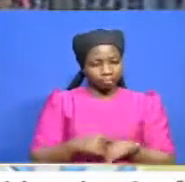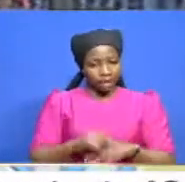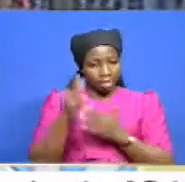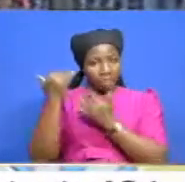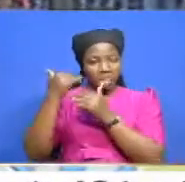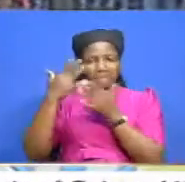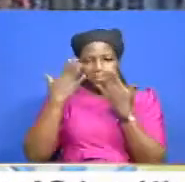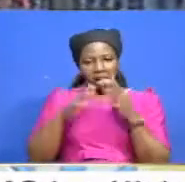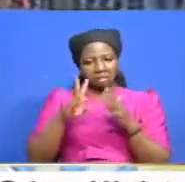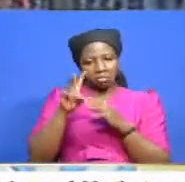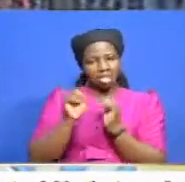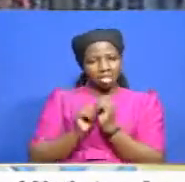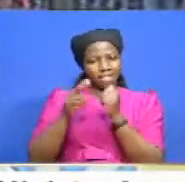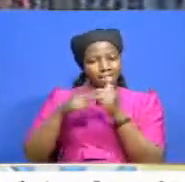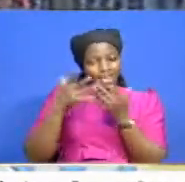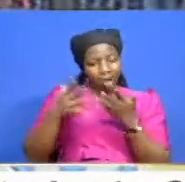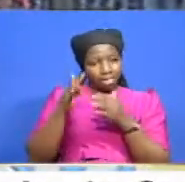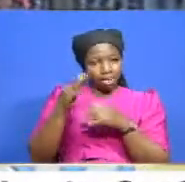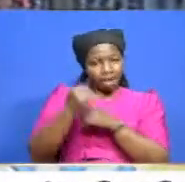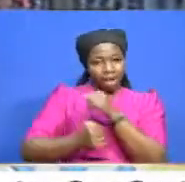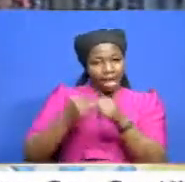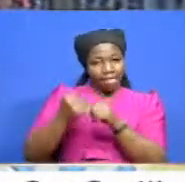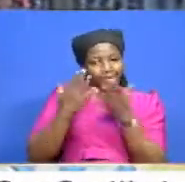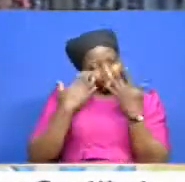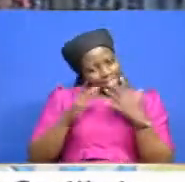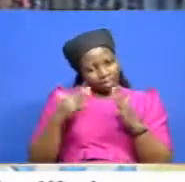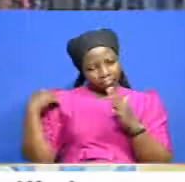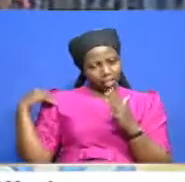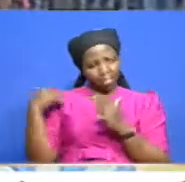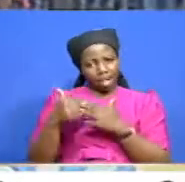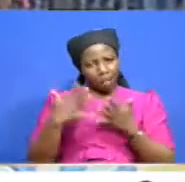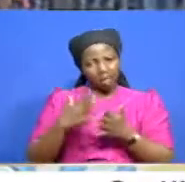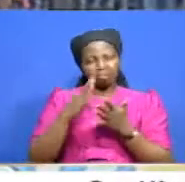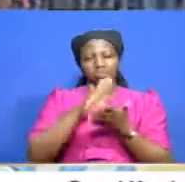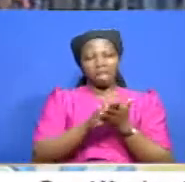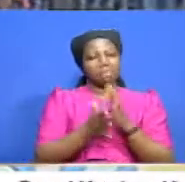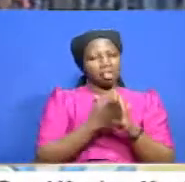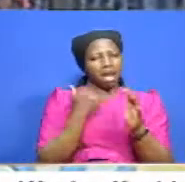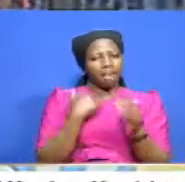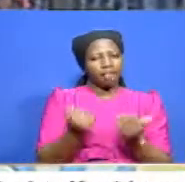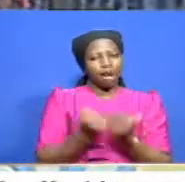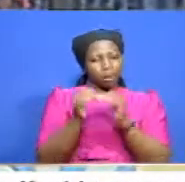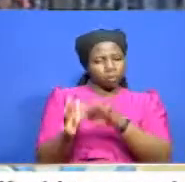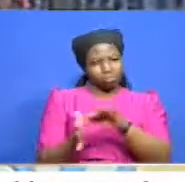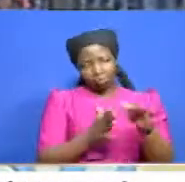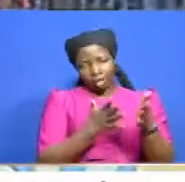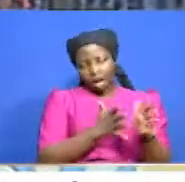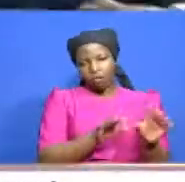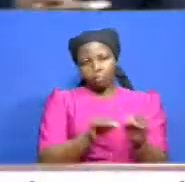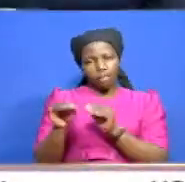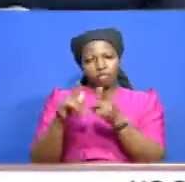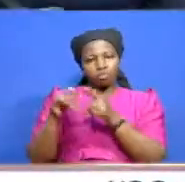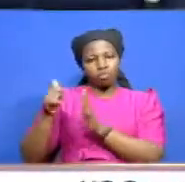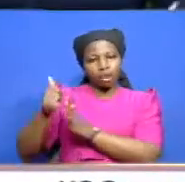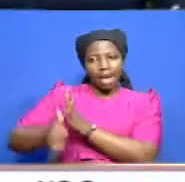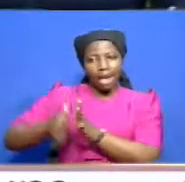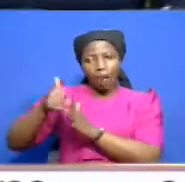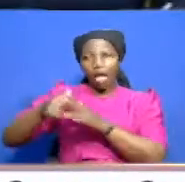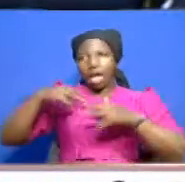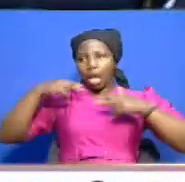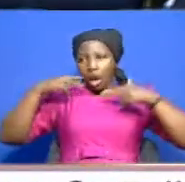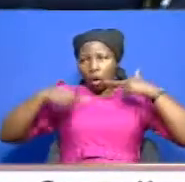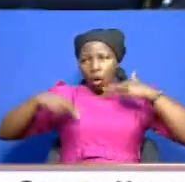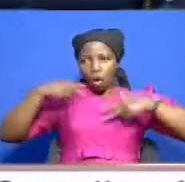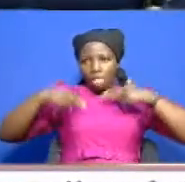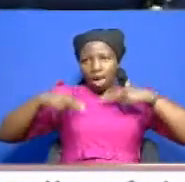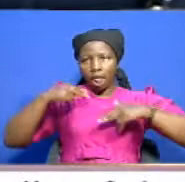it is 3 years later, still nothing has been done. We now want to take you to Railway Restaurant. Today, there are quite a number of health